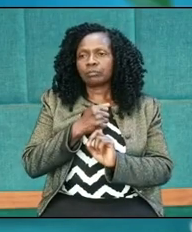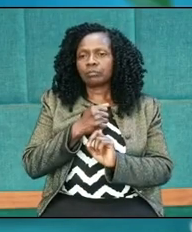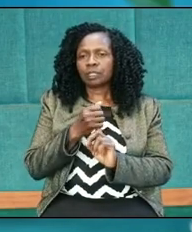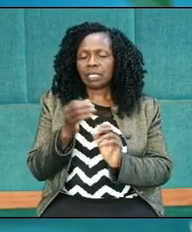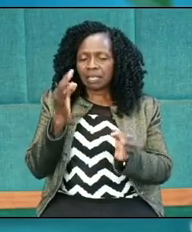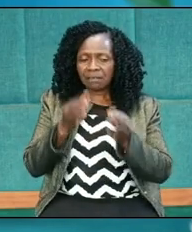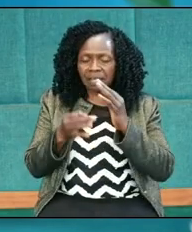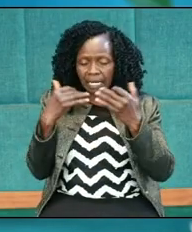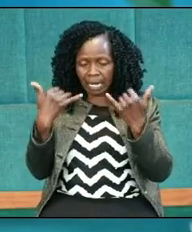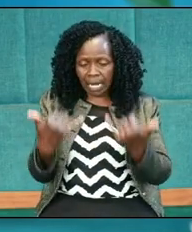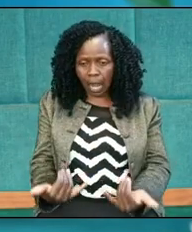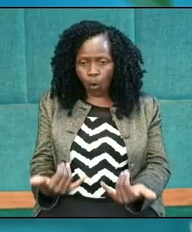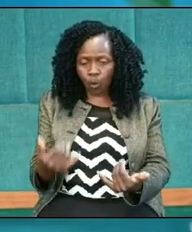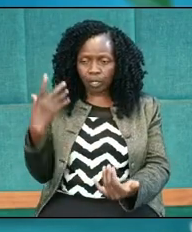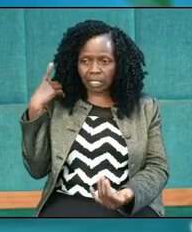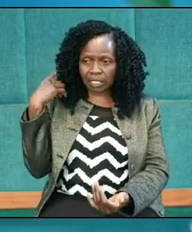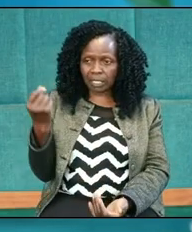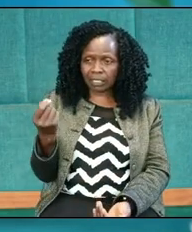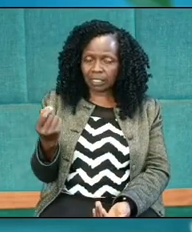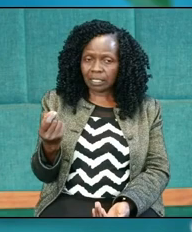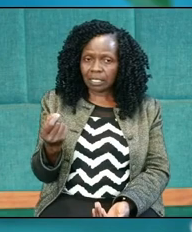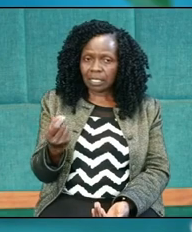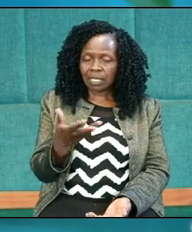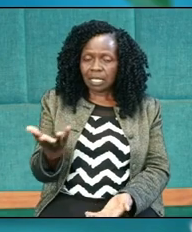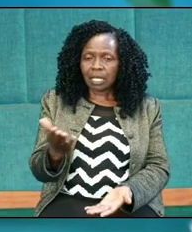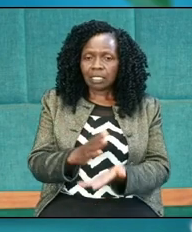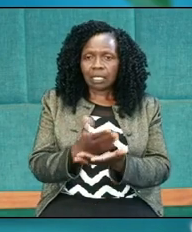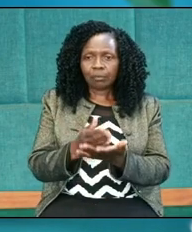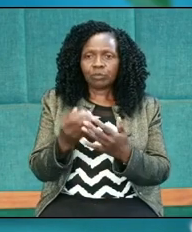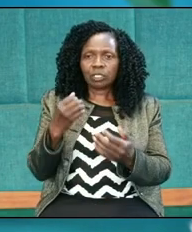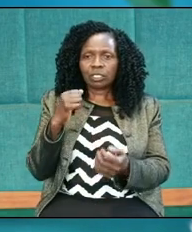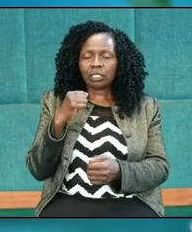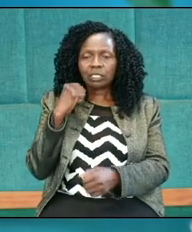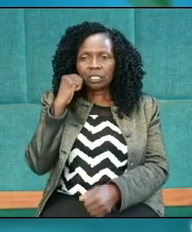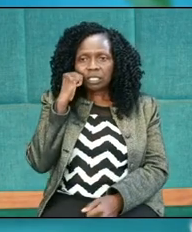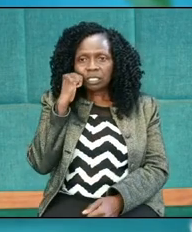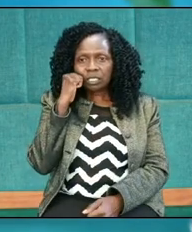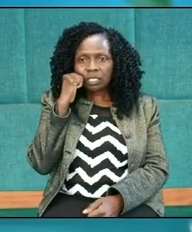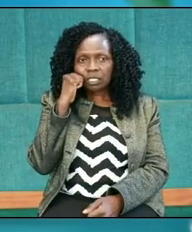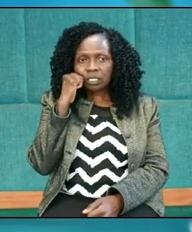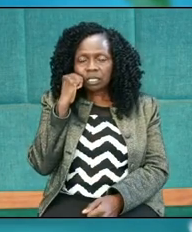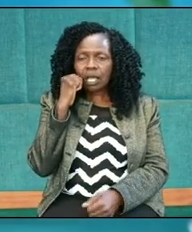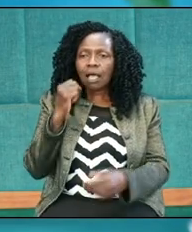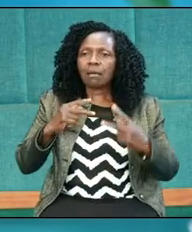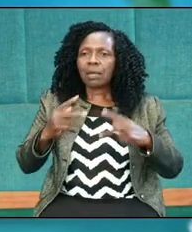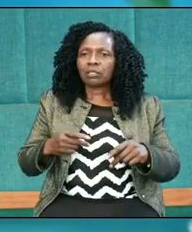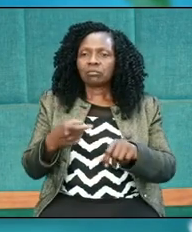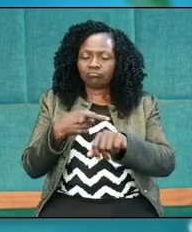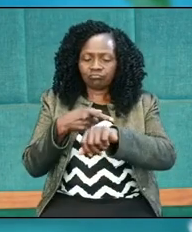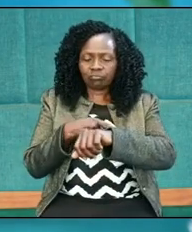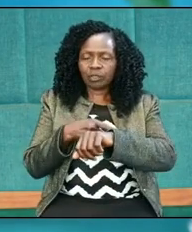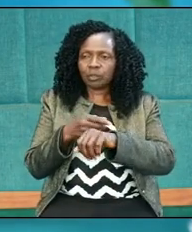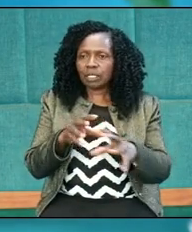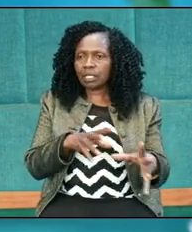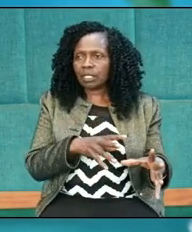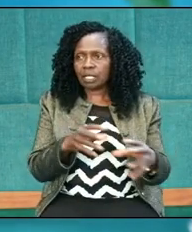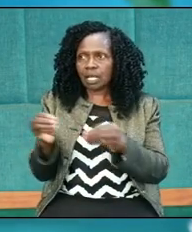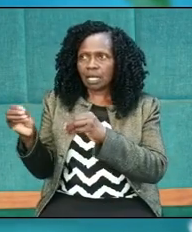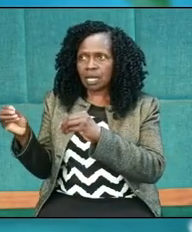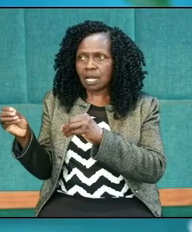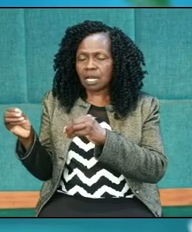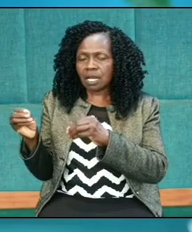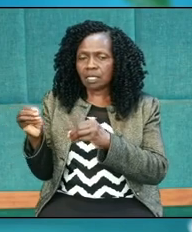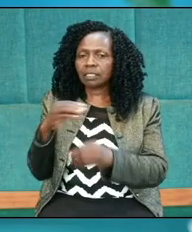currently, there are some diseases when somebody is diagnosed with it, we have taken it as a